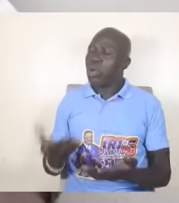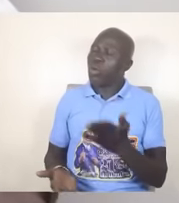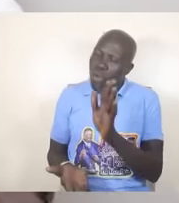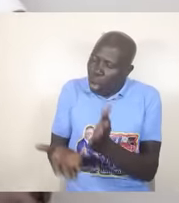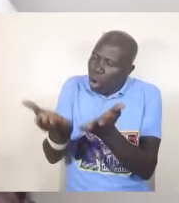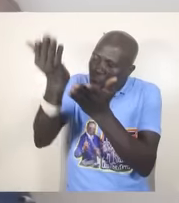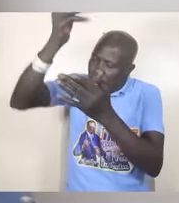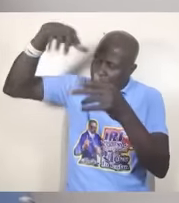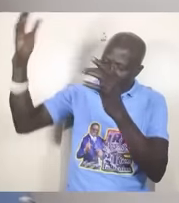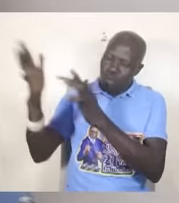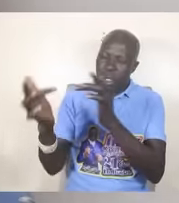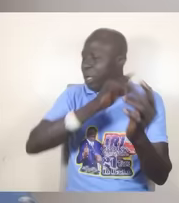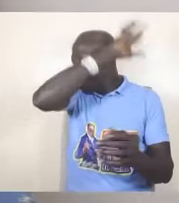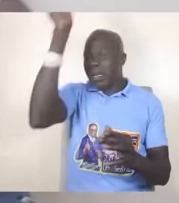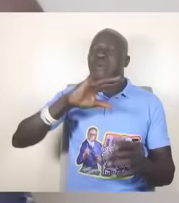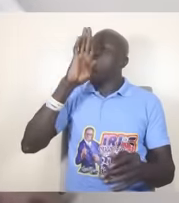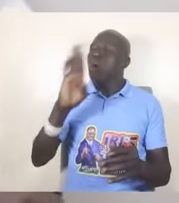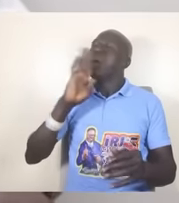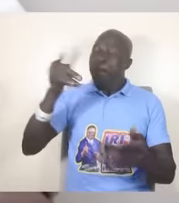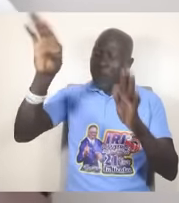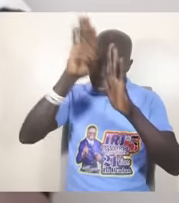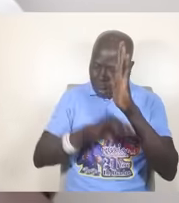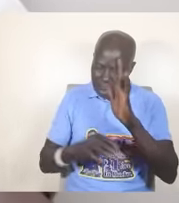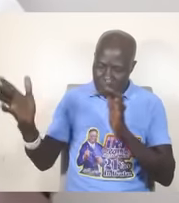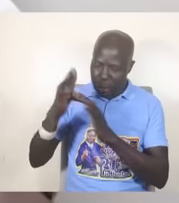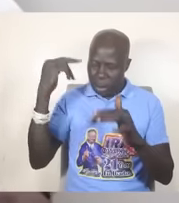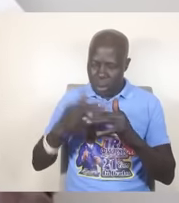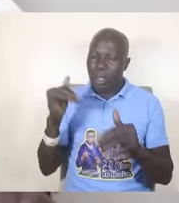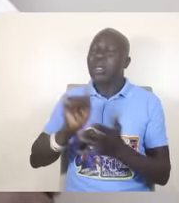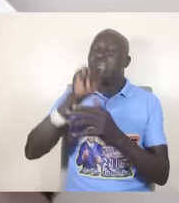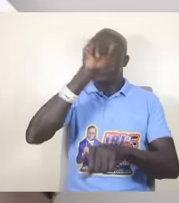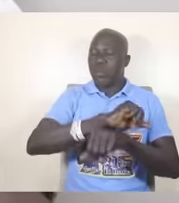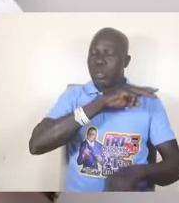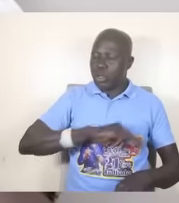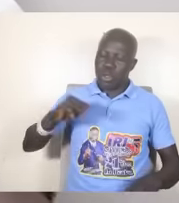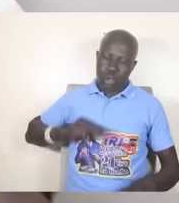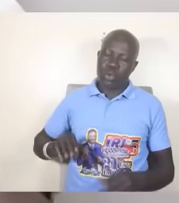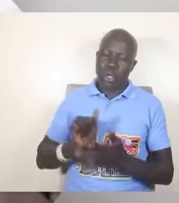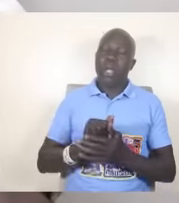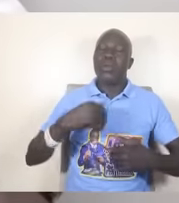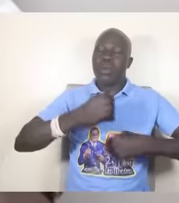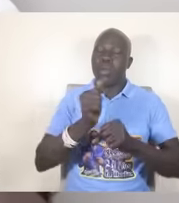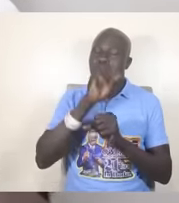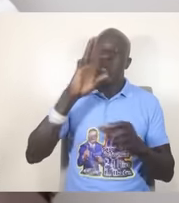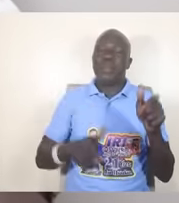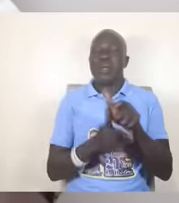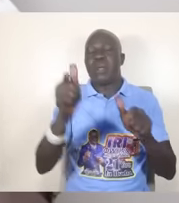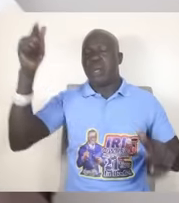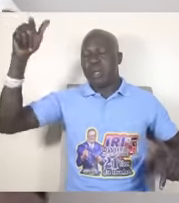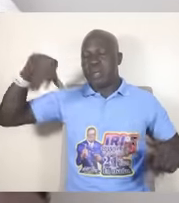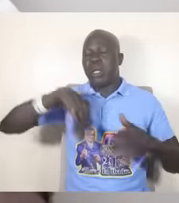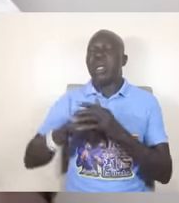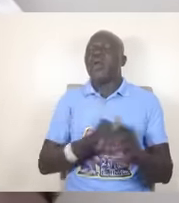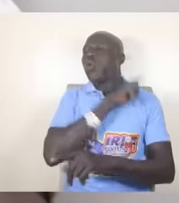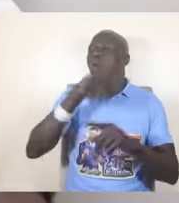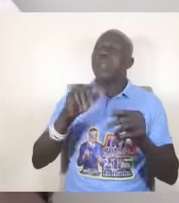today. Oh, now one day, I never will. He said, I say, this ministry. I saw the law. Amen.